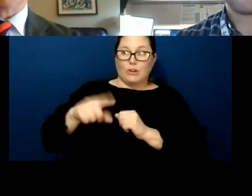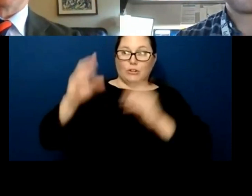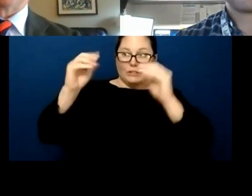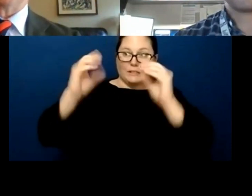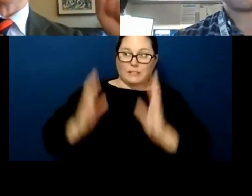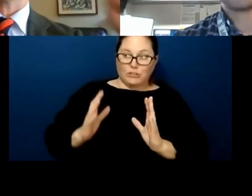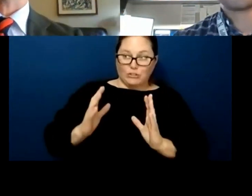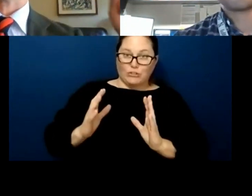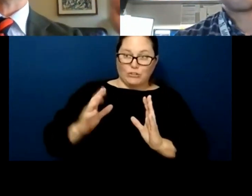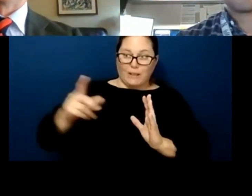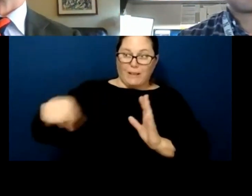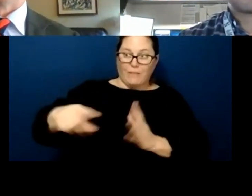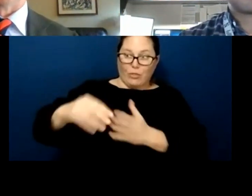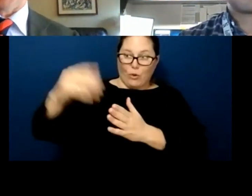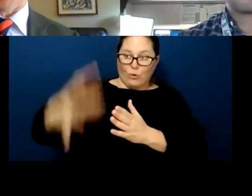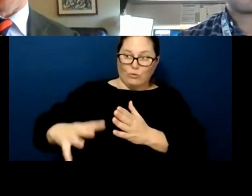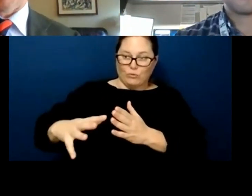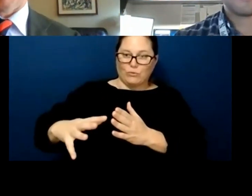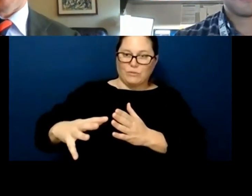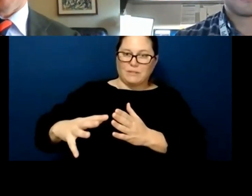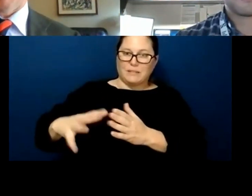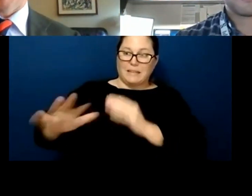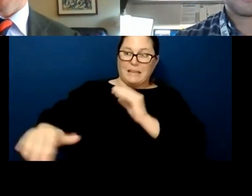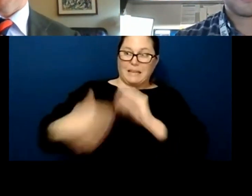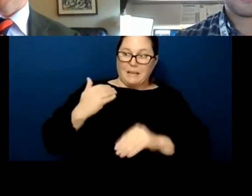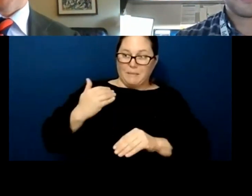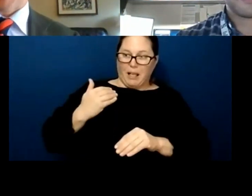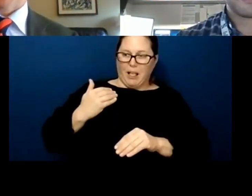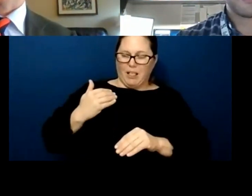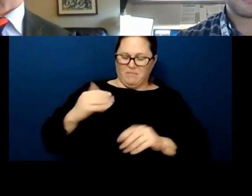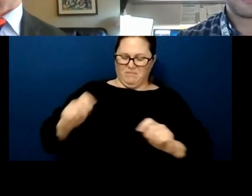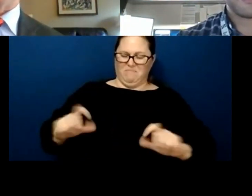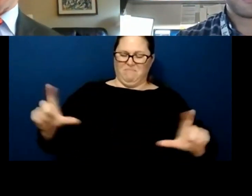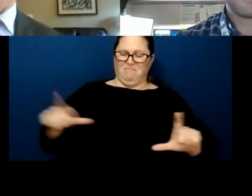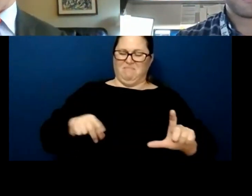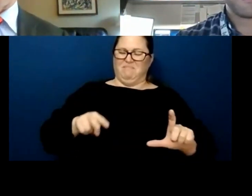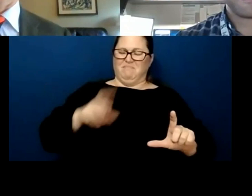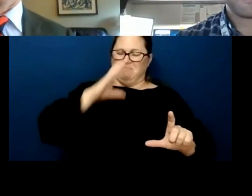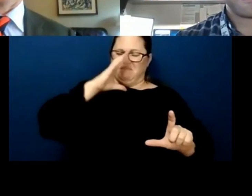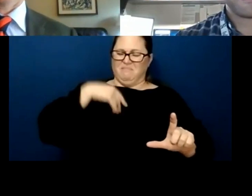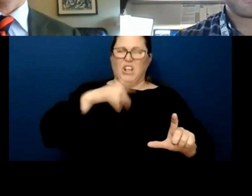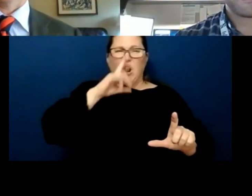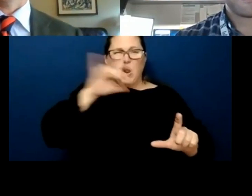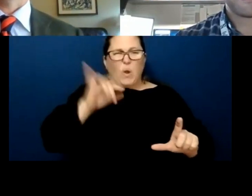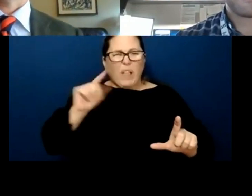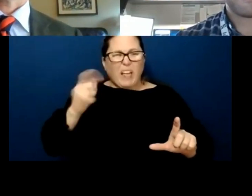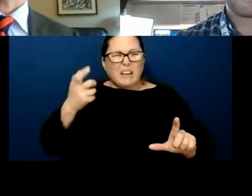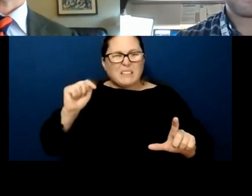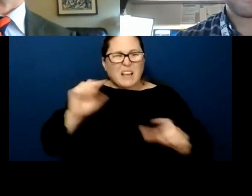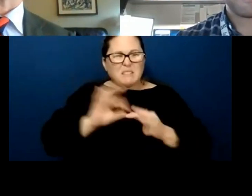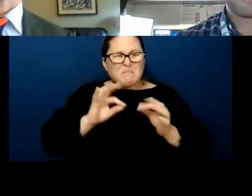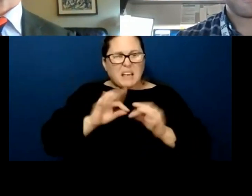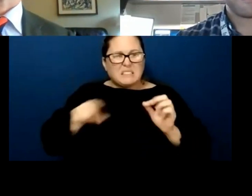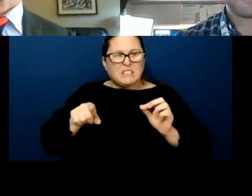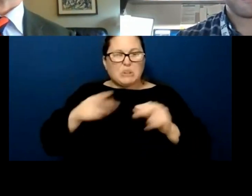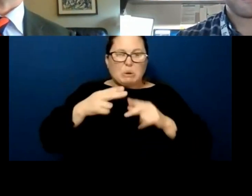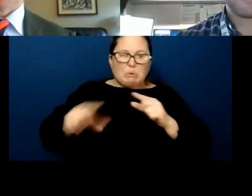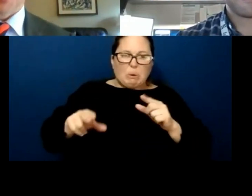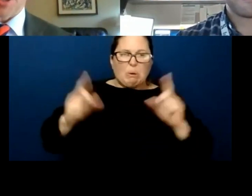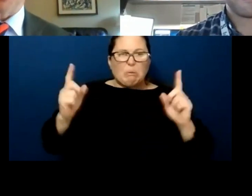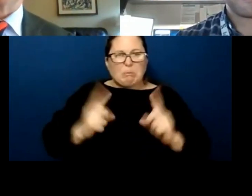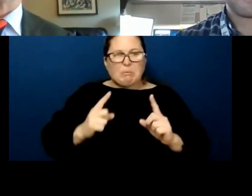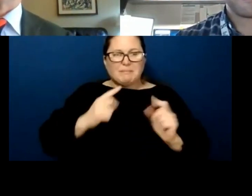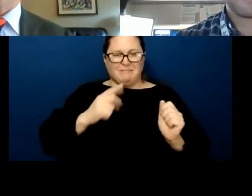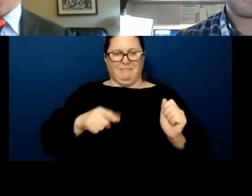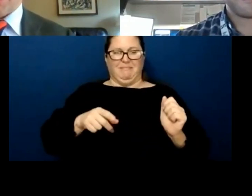send you emails that look like text messages. Any hands for that? I see some hands. So we help